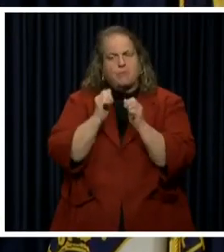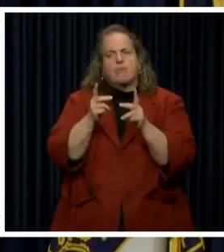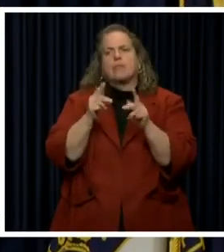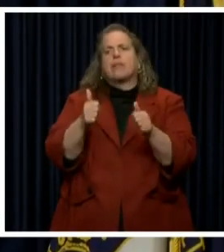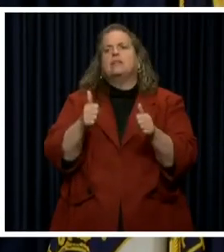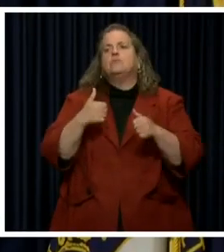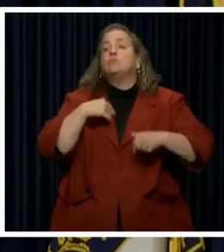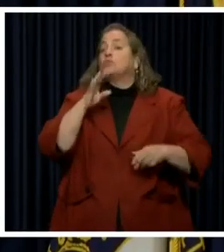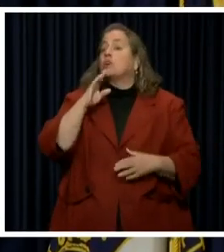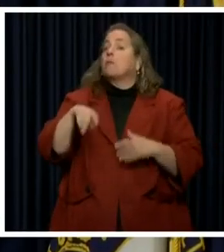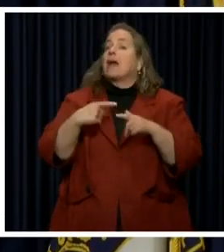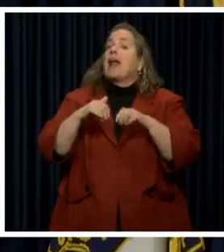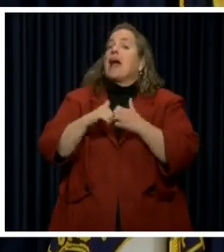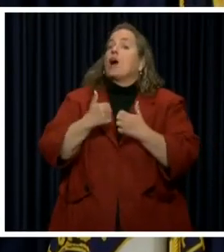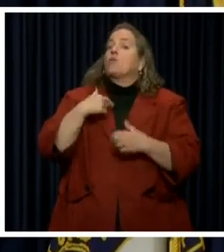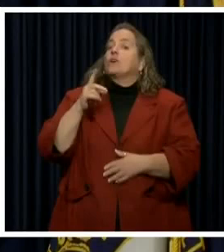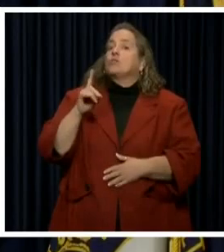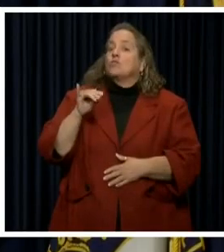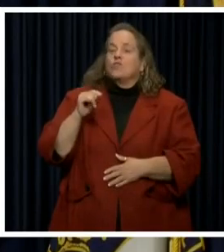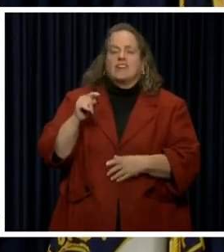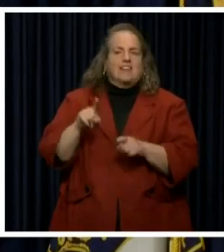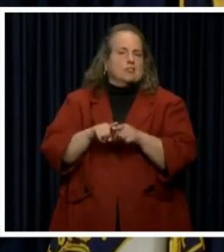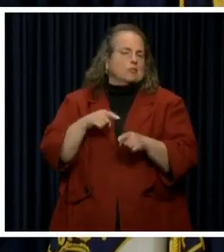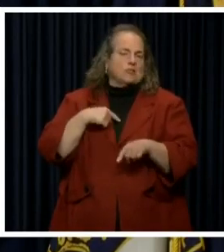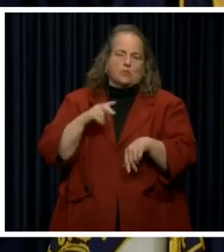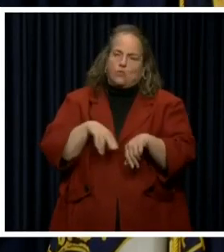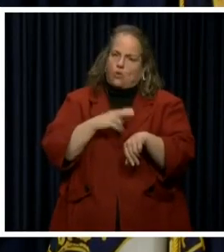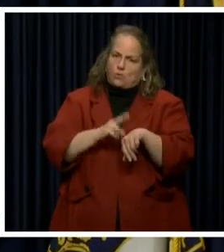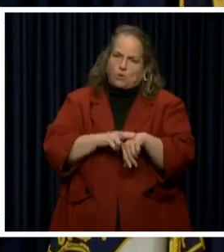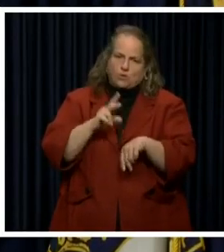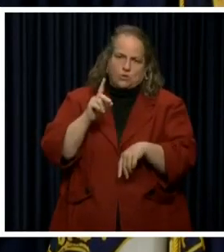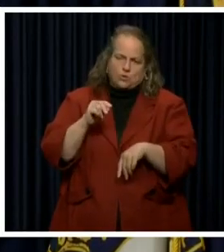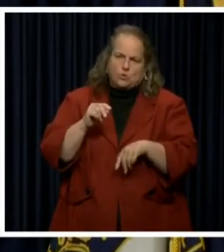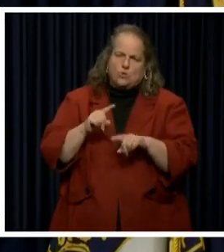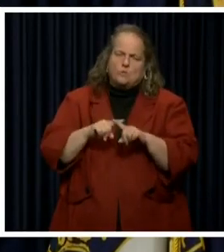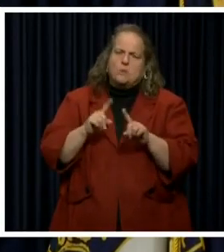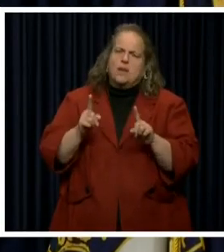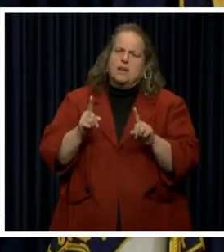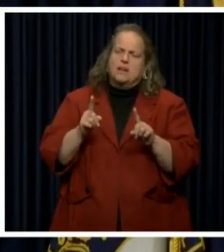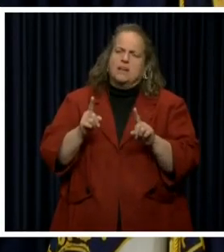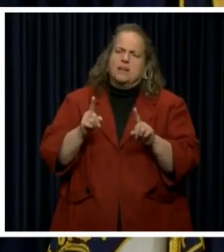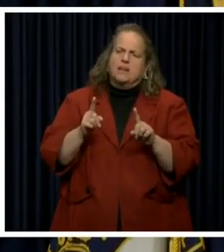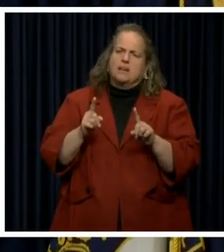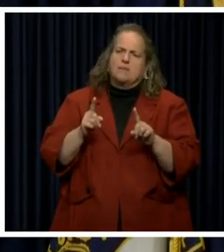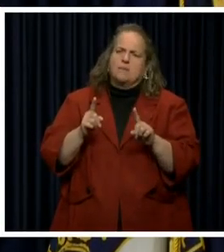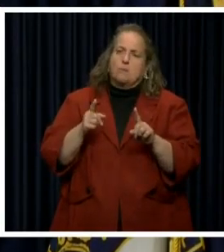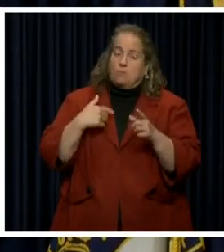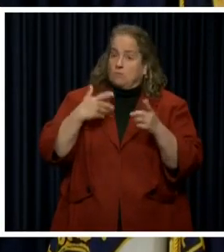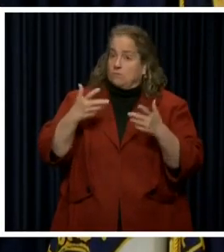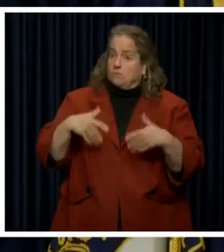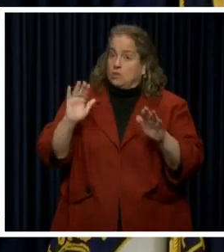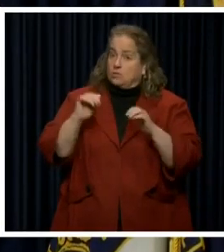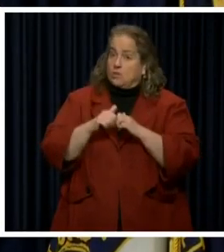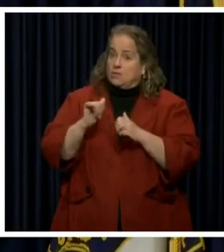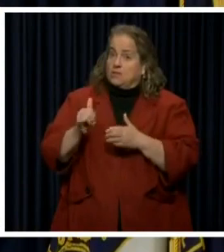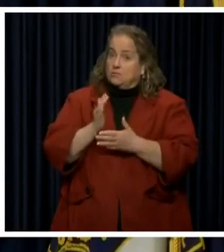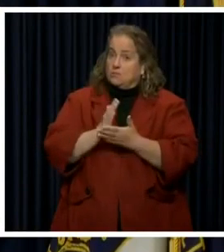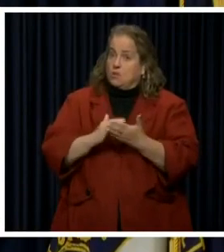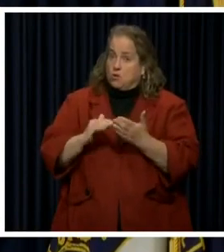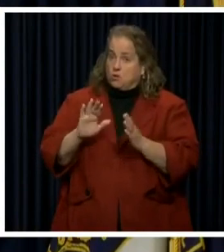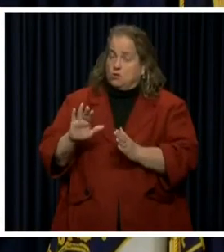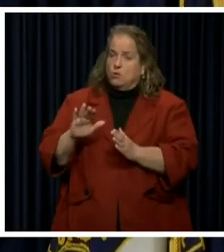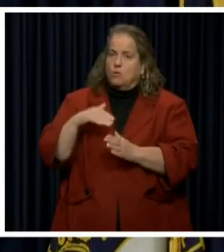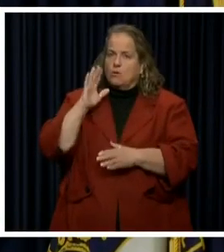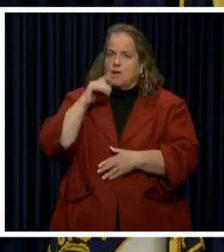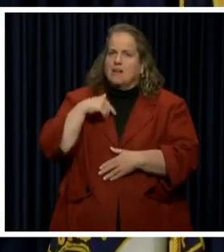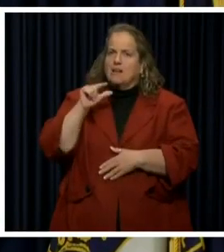talk about how we're going to get through it the way we normally do. But right after we're done with this part, we're going to have a